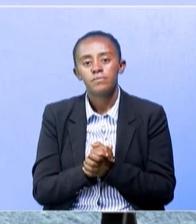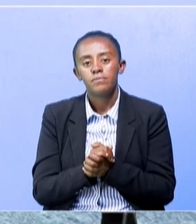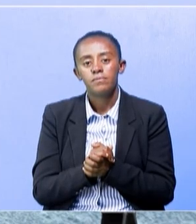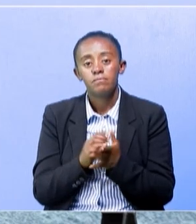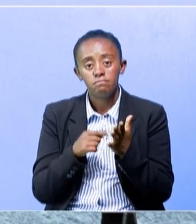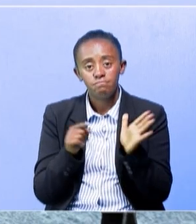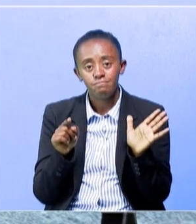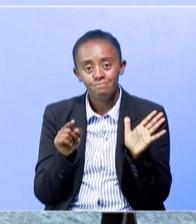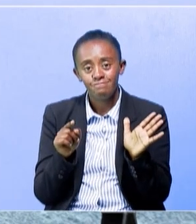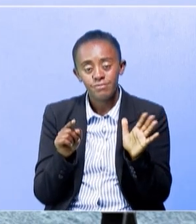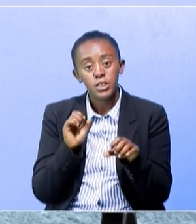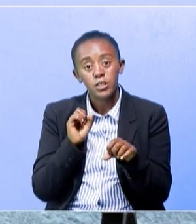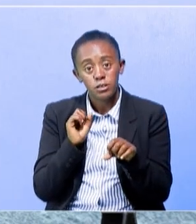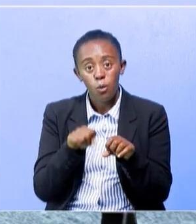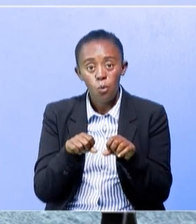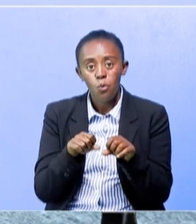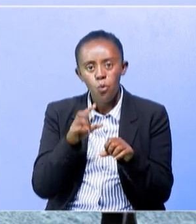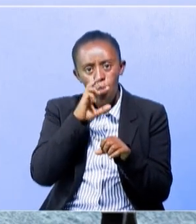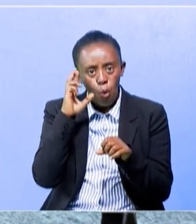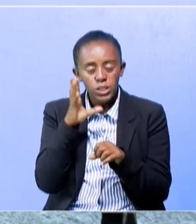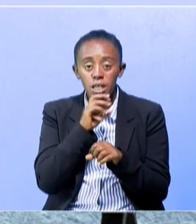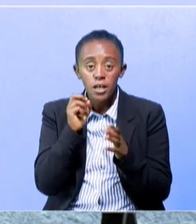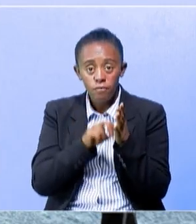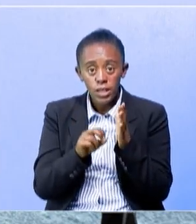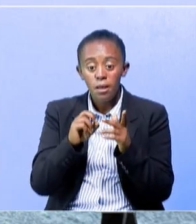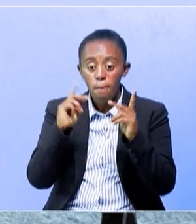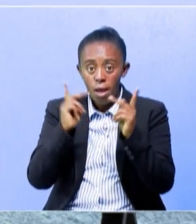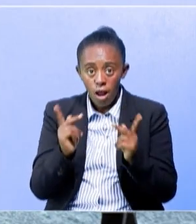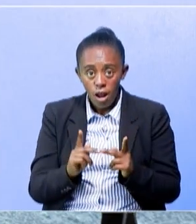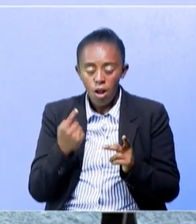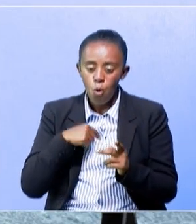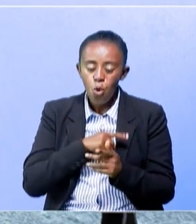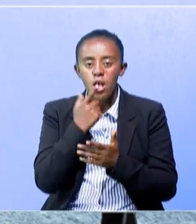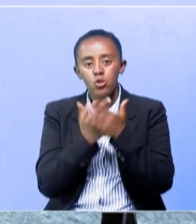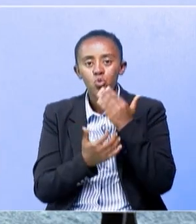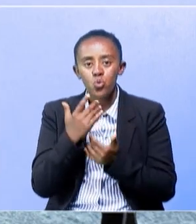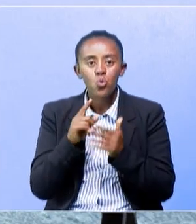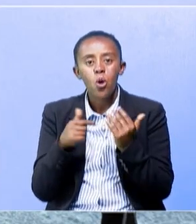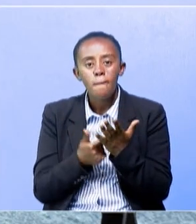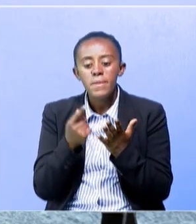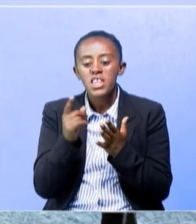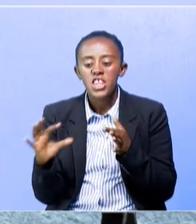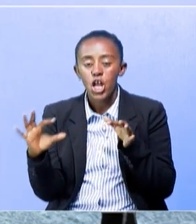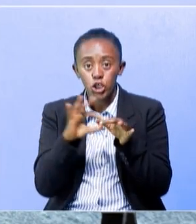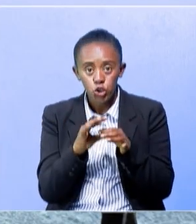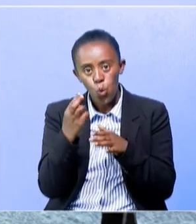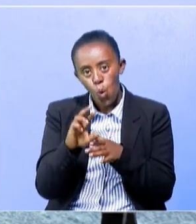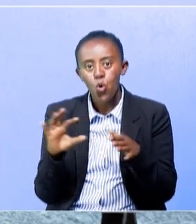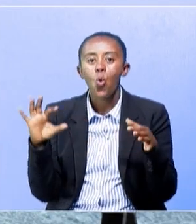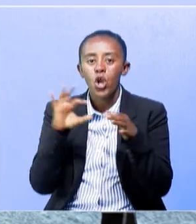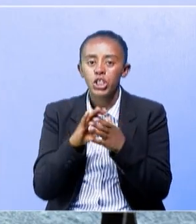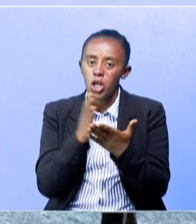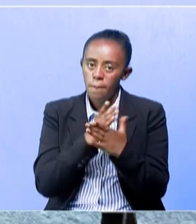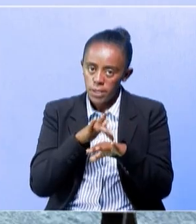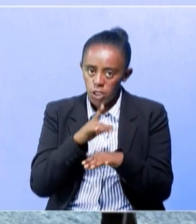Is it clear? So in cause and effect paragraph, we're talking about the relationship or the connection